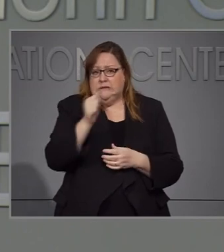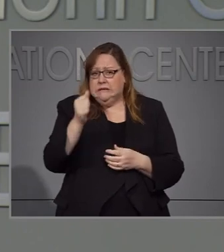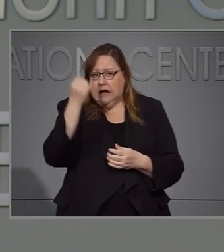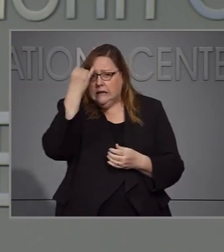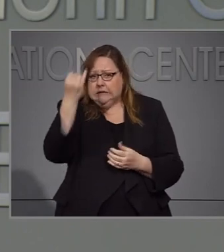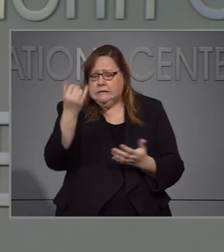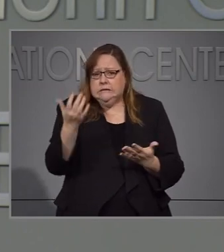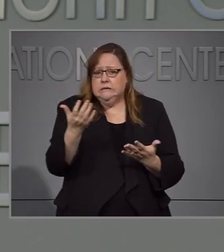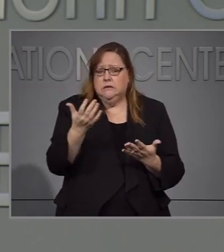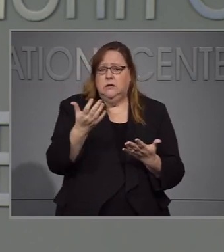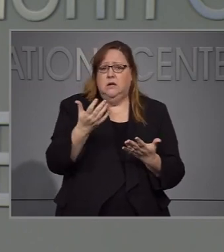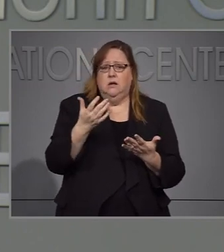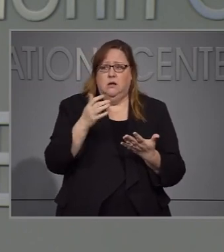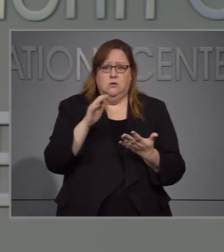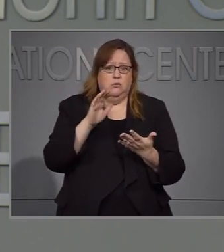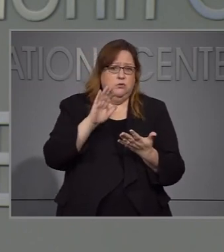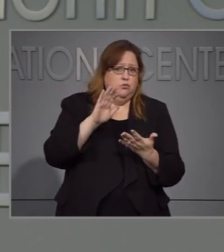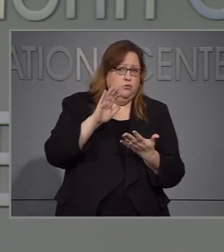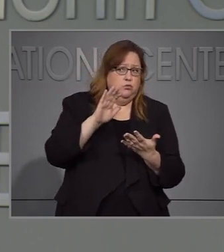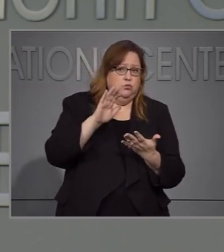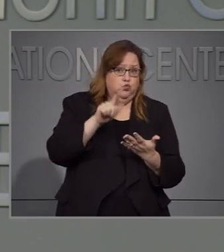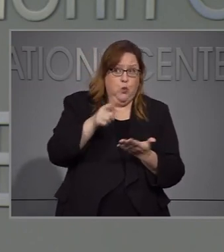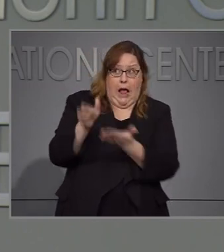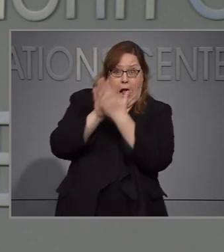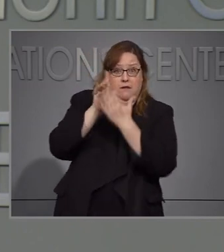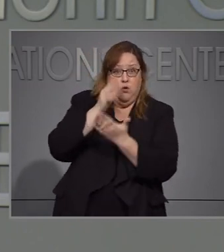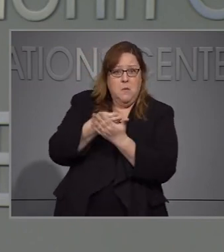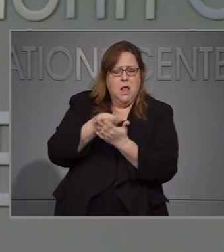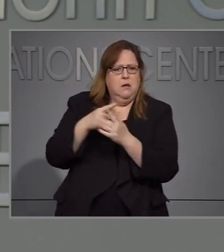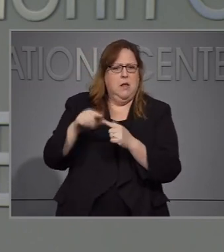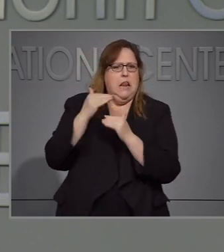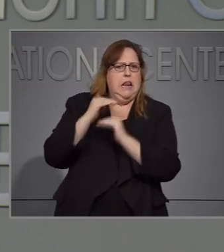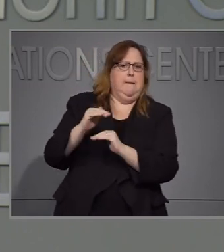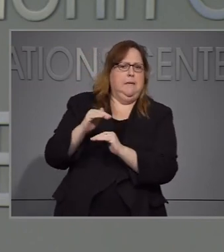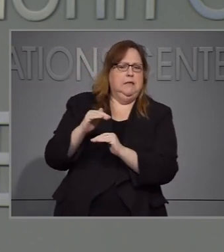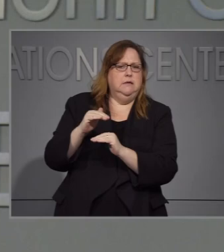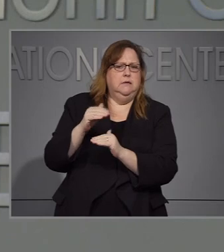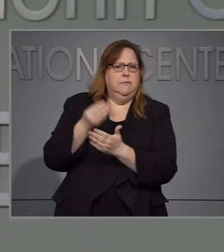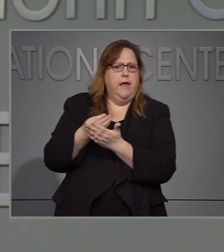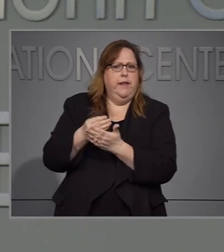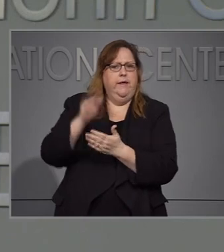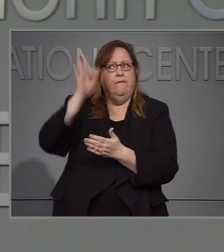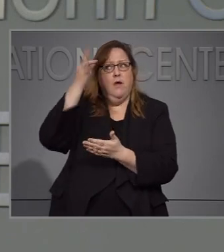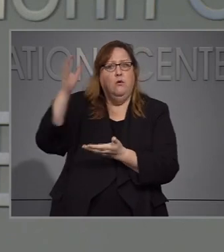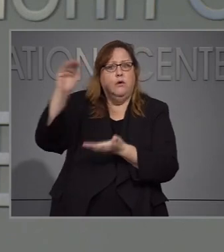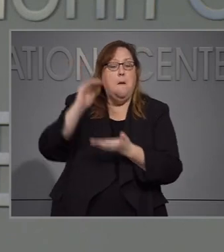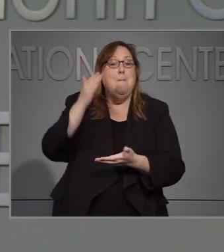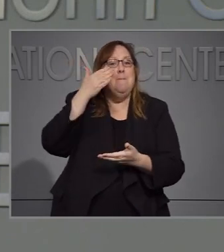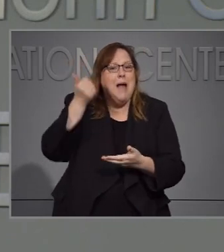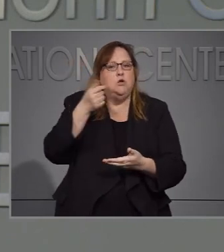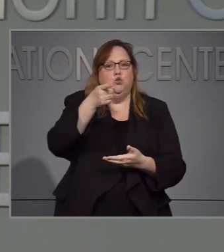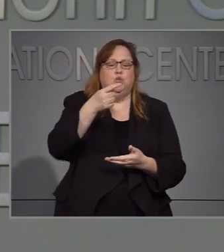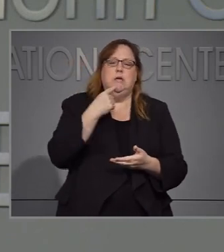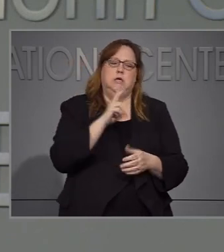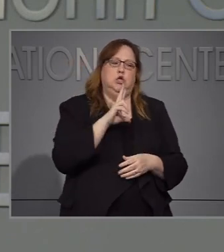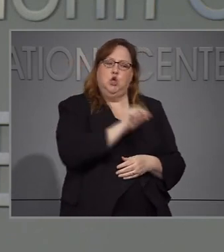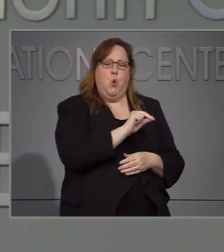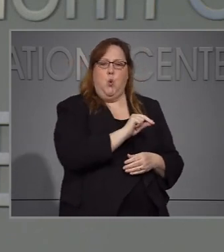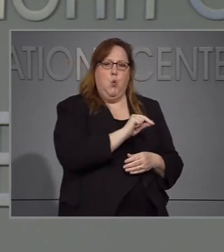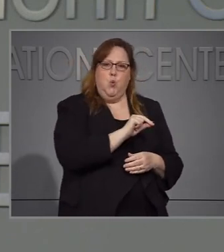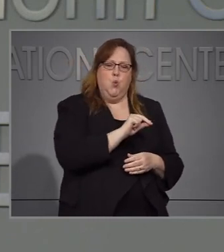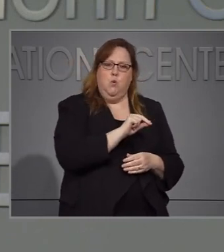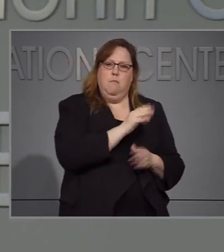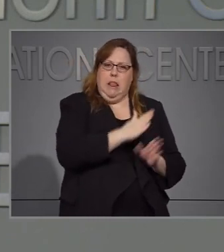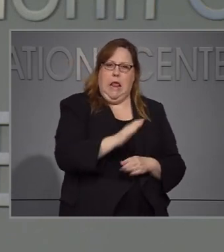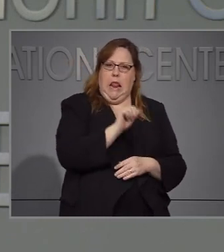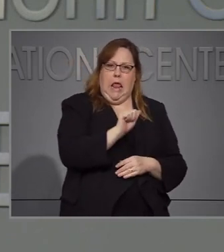financial resources might be limited from the federal government because of your decision not to go with Plan A? And also, with less than 28